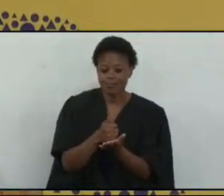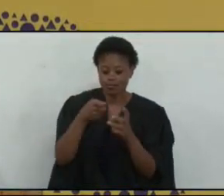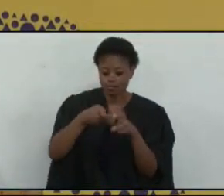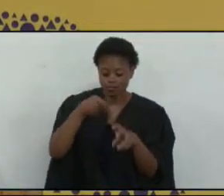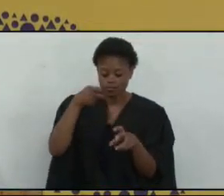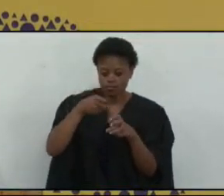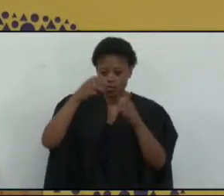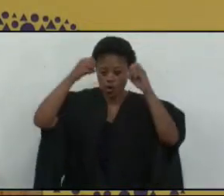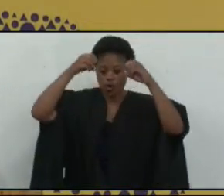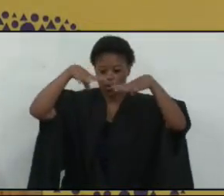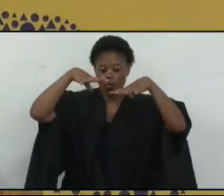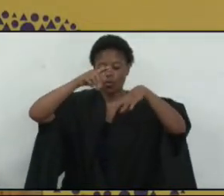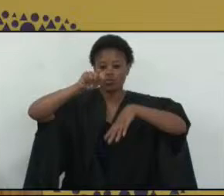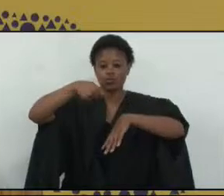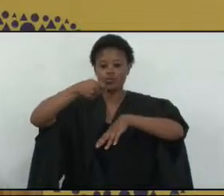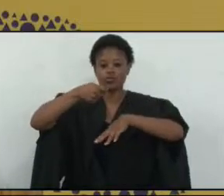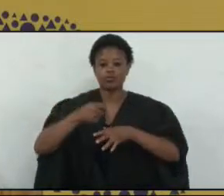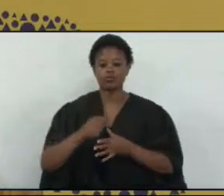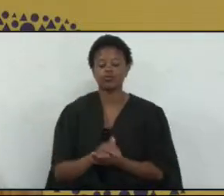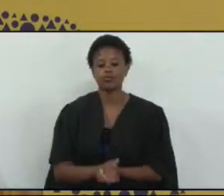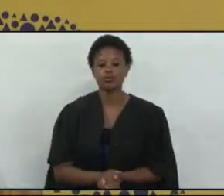will start within a few minutes.